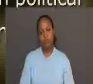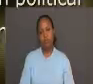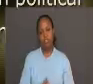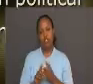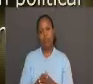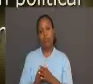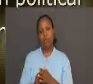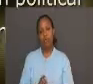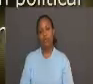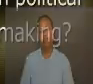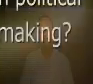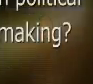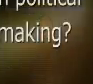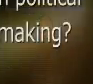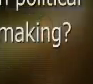Begin.